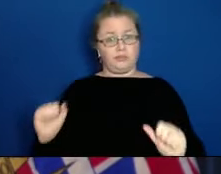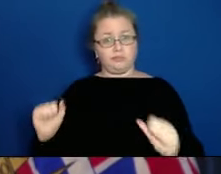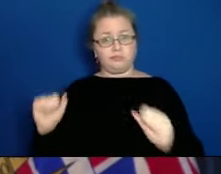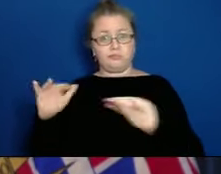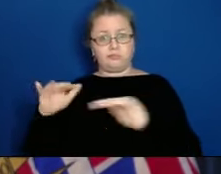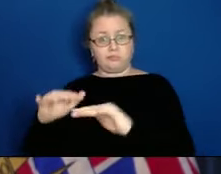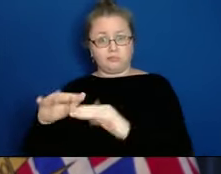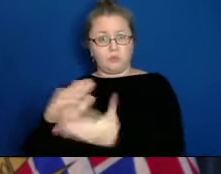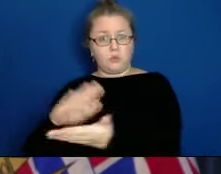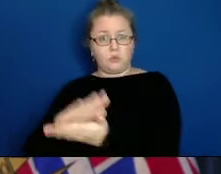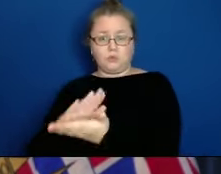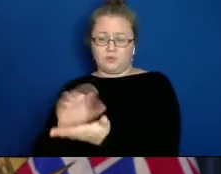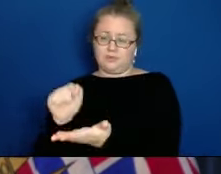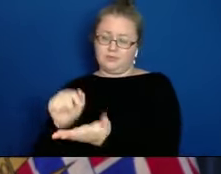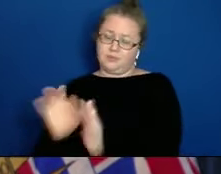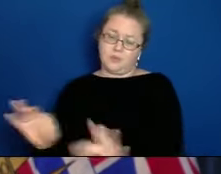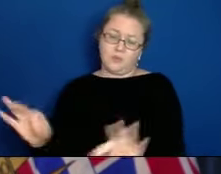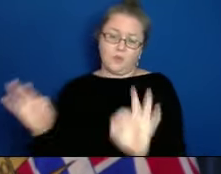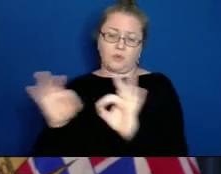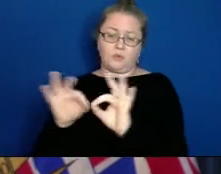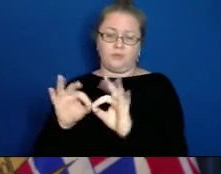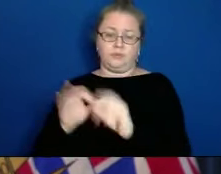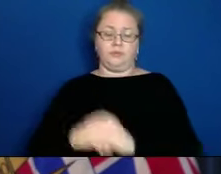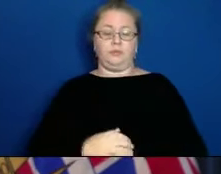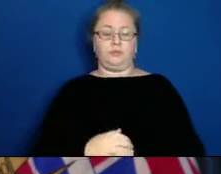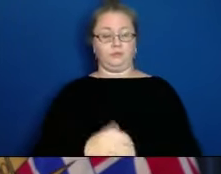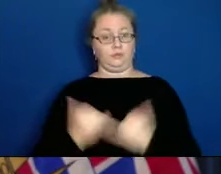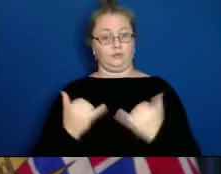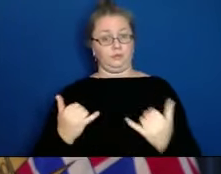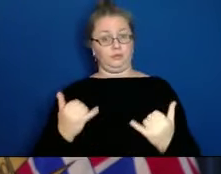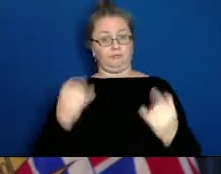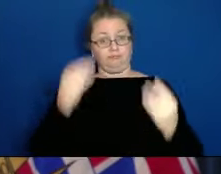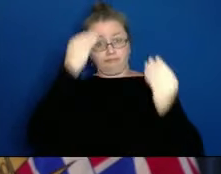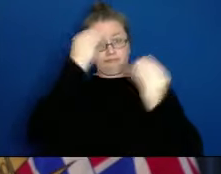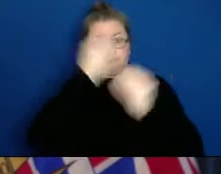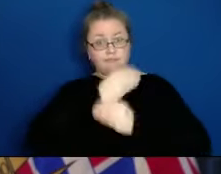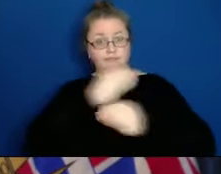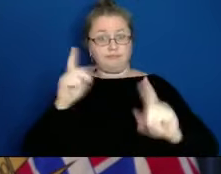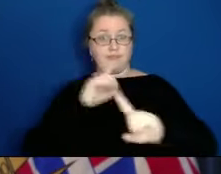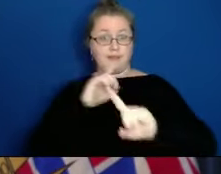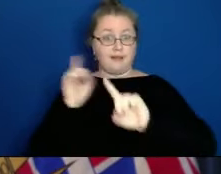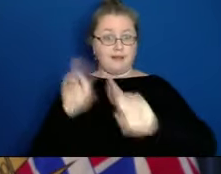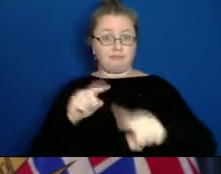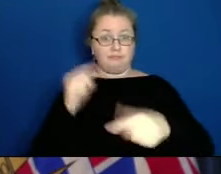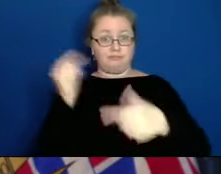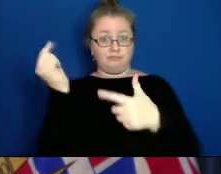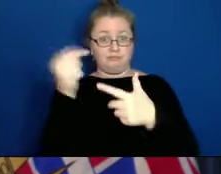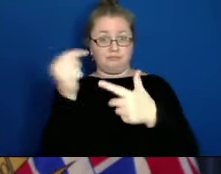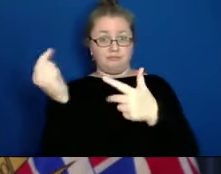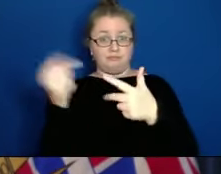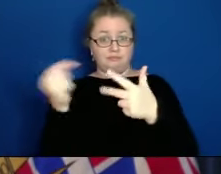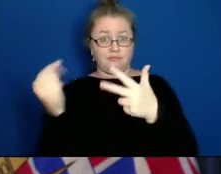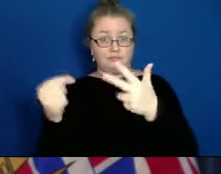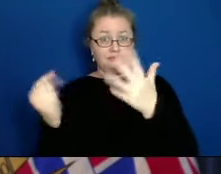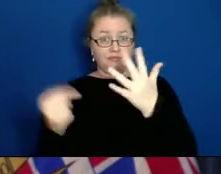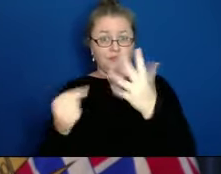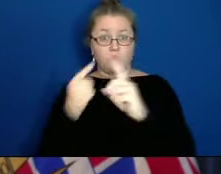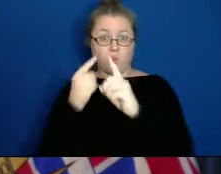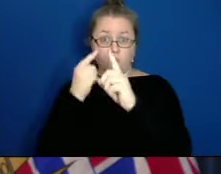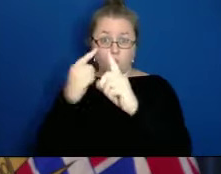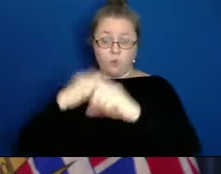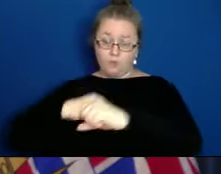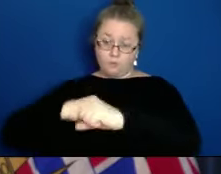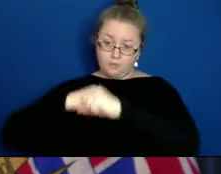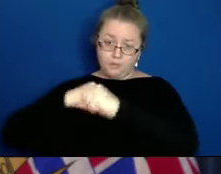today are to focus on those priorities, including our schools. As I noted last week, transmission in schools has been